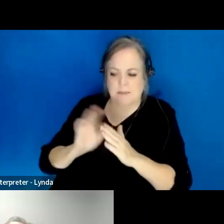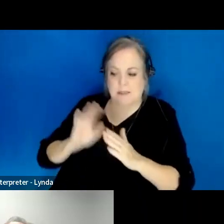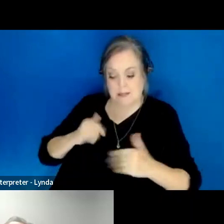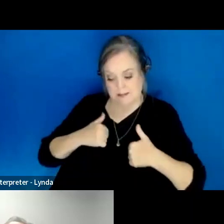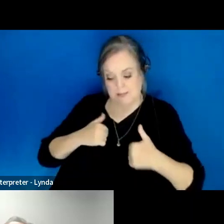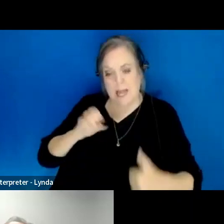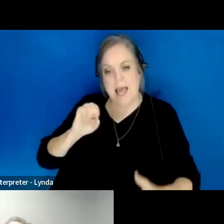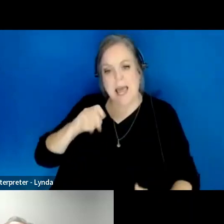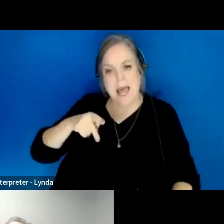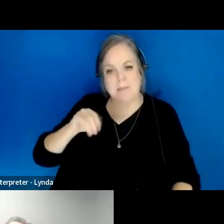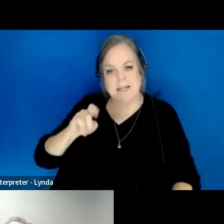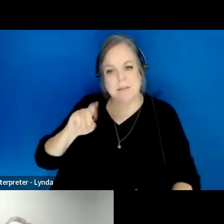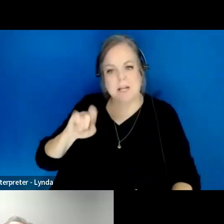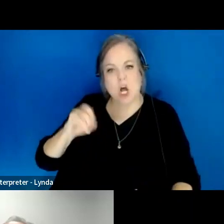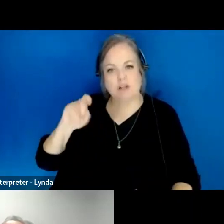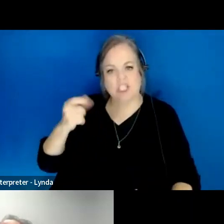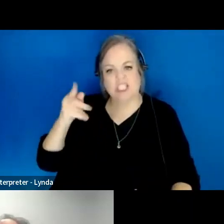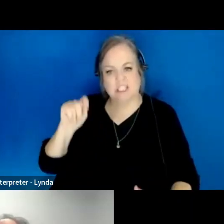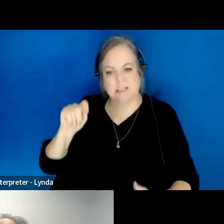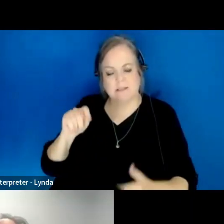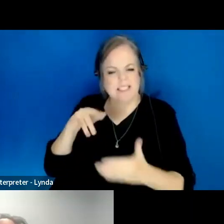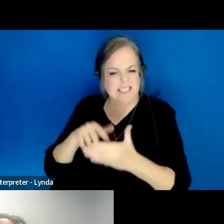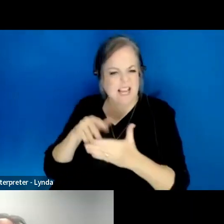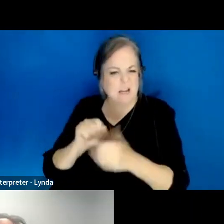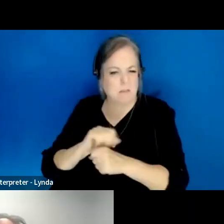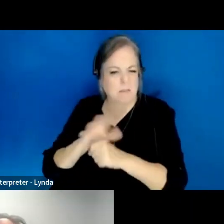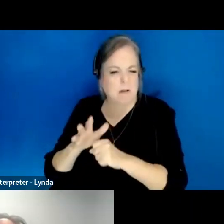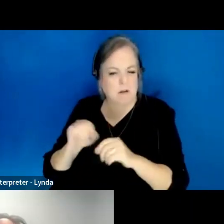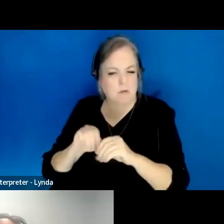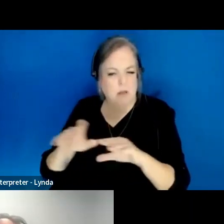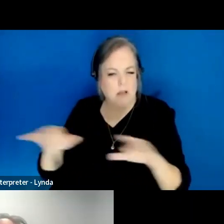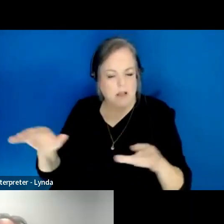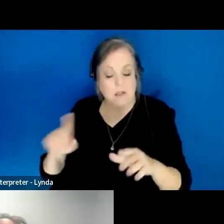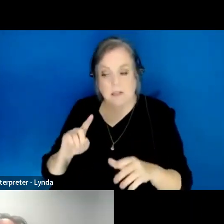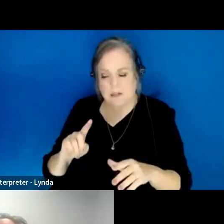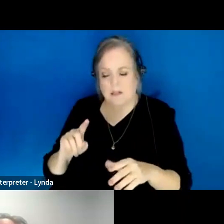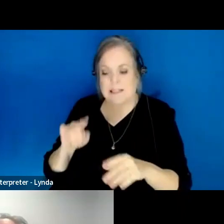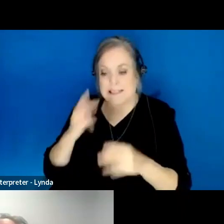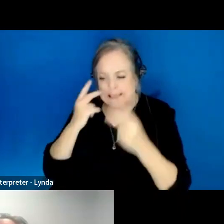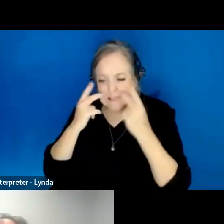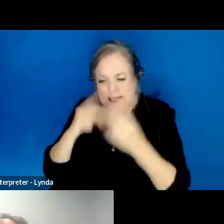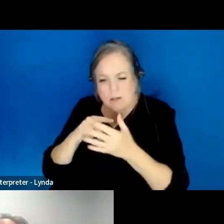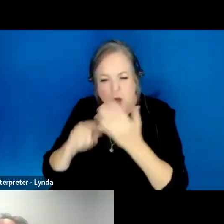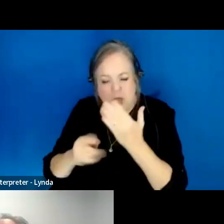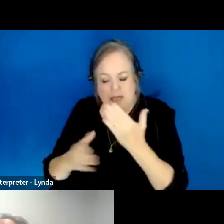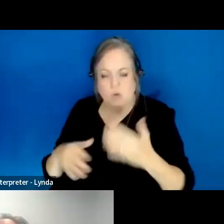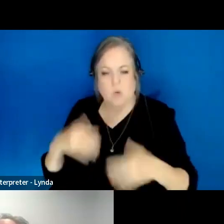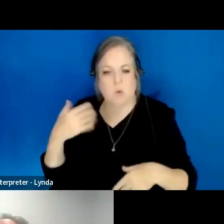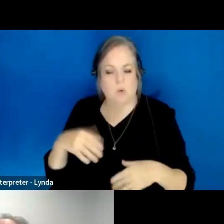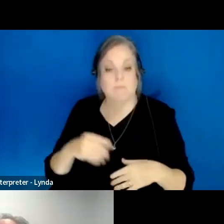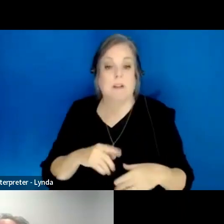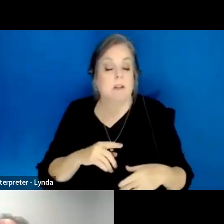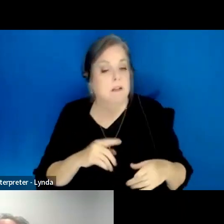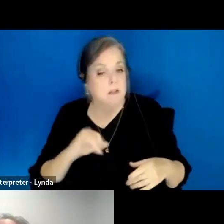the society react was pretty surreal. Yeah, no, really incredible